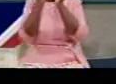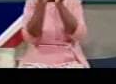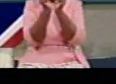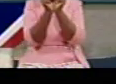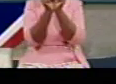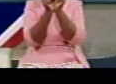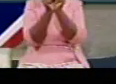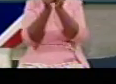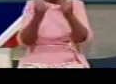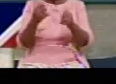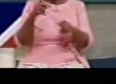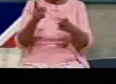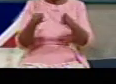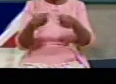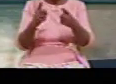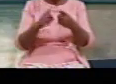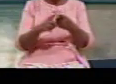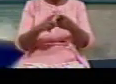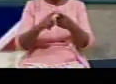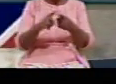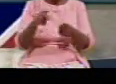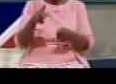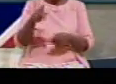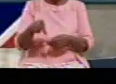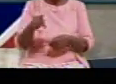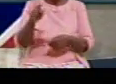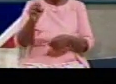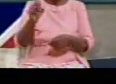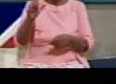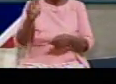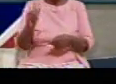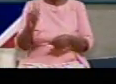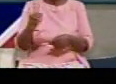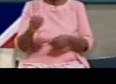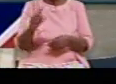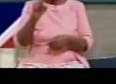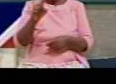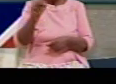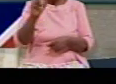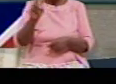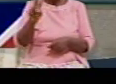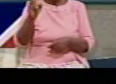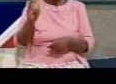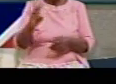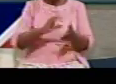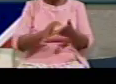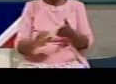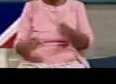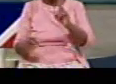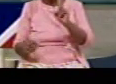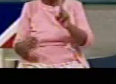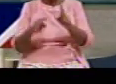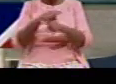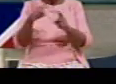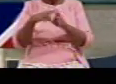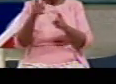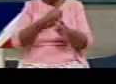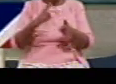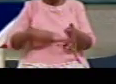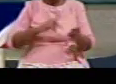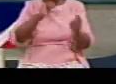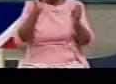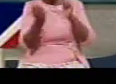to Psalm 126. I'm reading from verse 1. It says, when the Lord turned the captivity